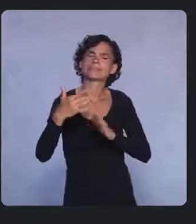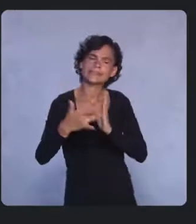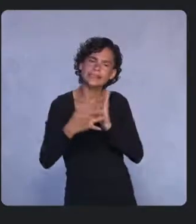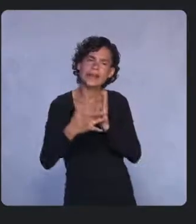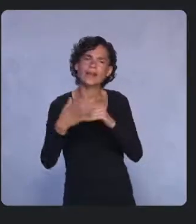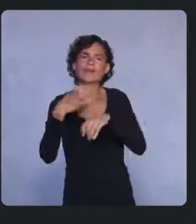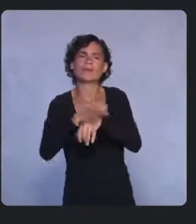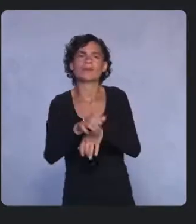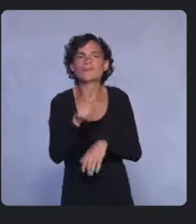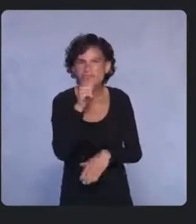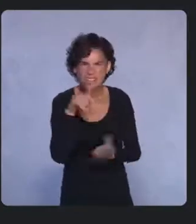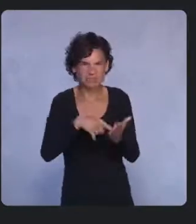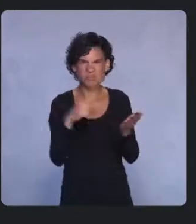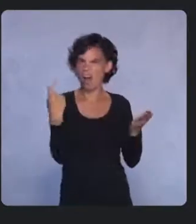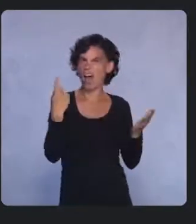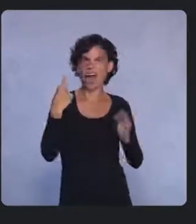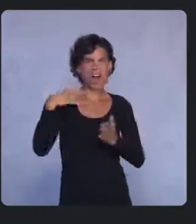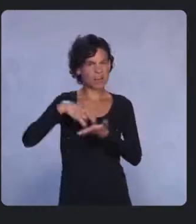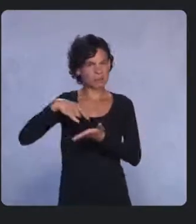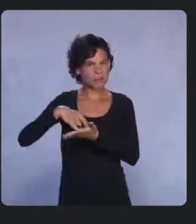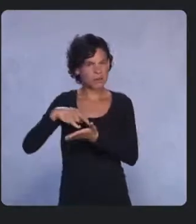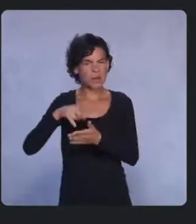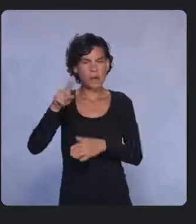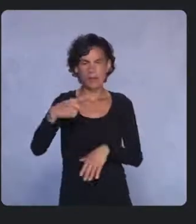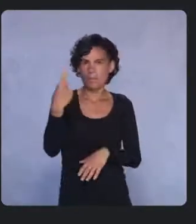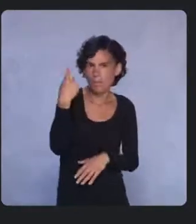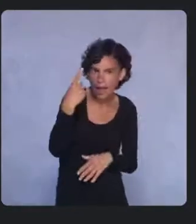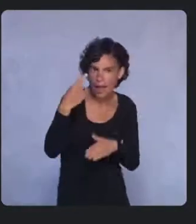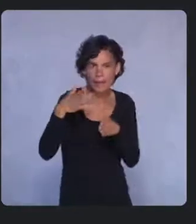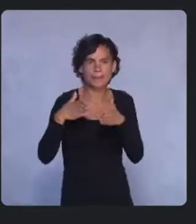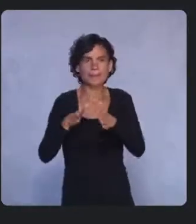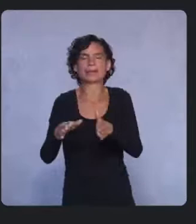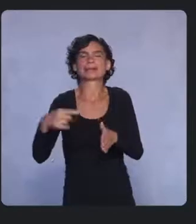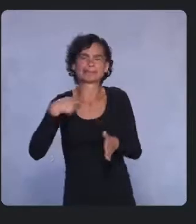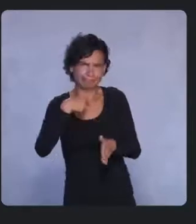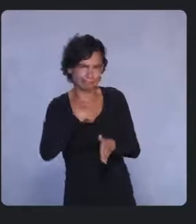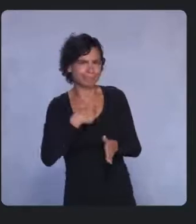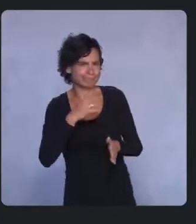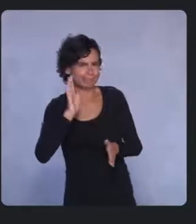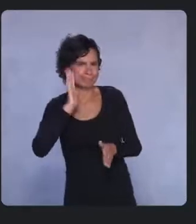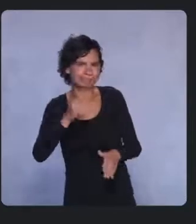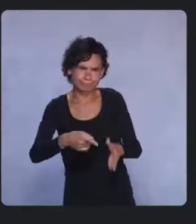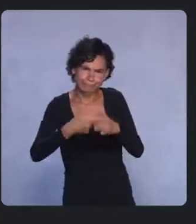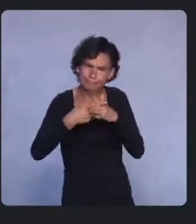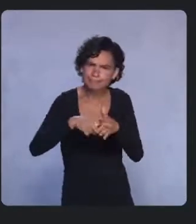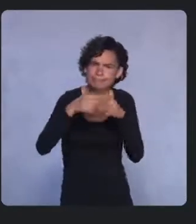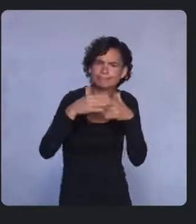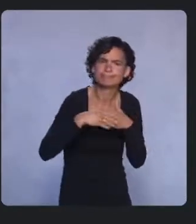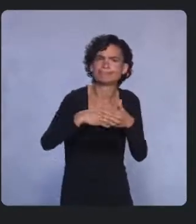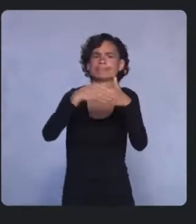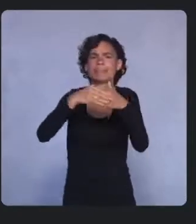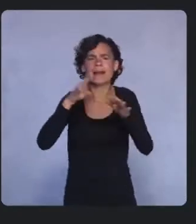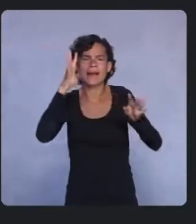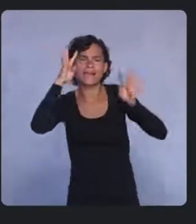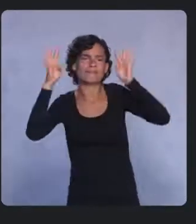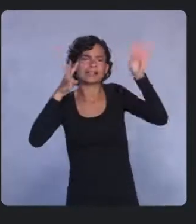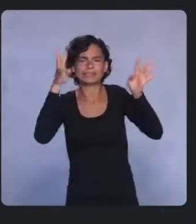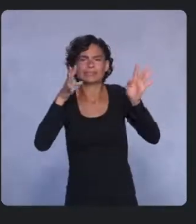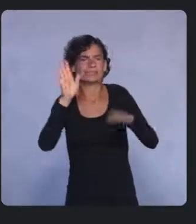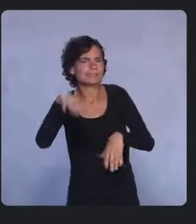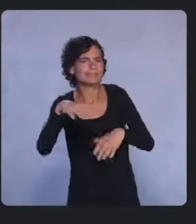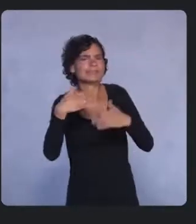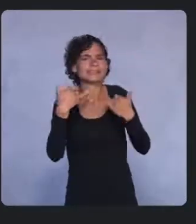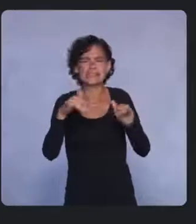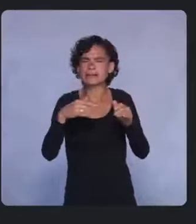this. And this is just one of the ways we'll continue to pioneer innovation while also maintaining the highest standards of